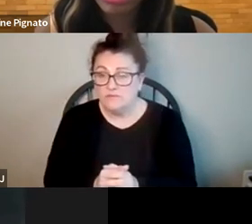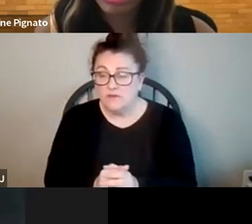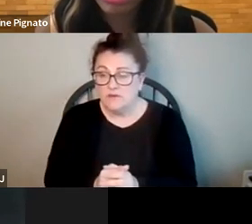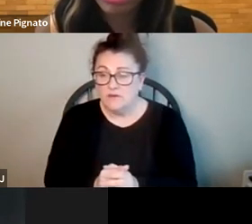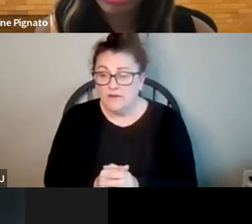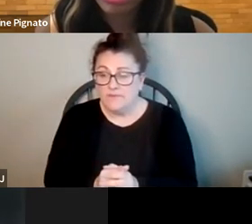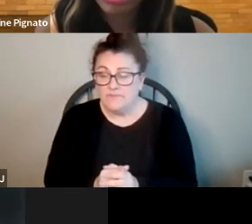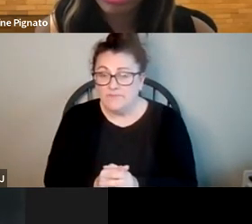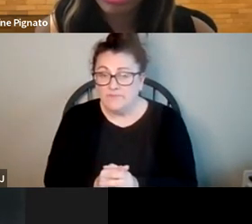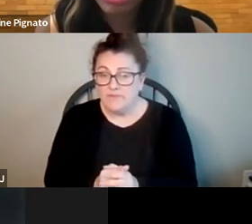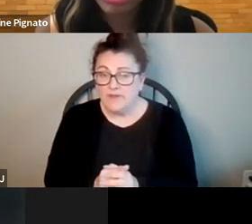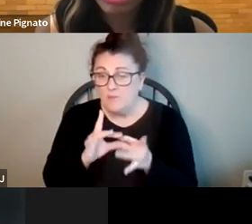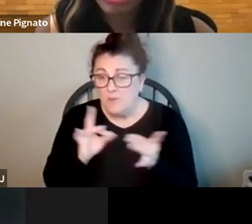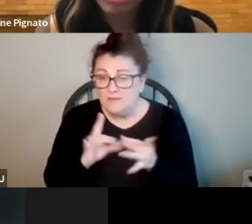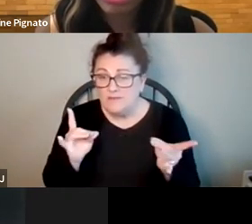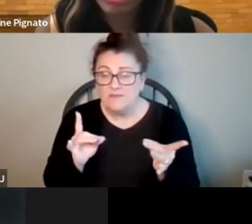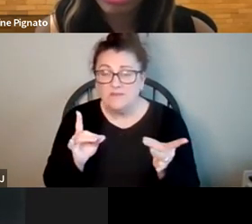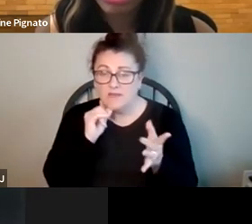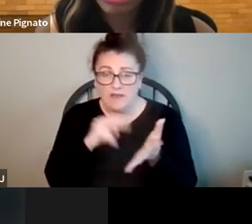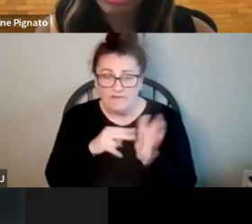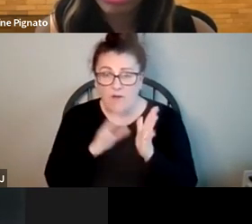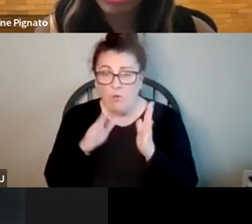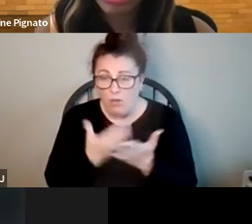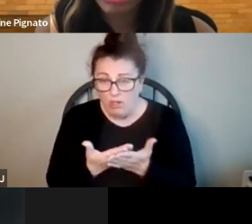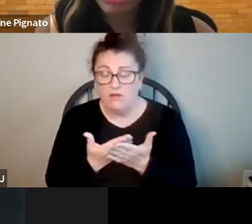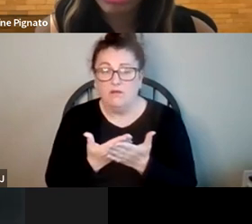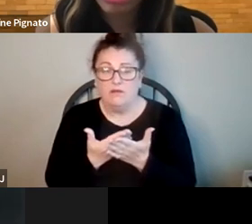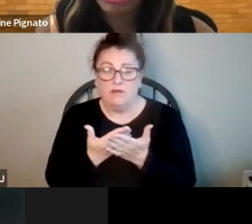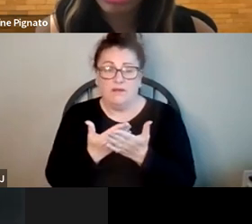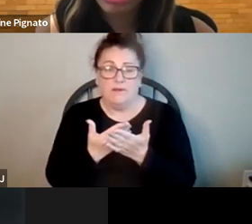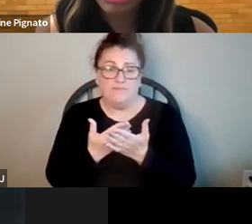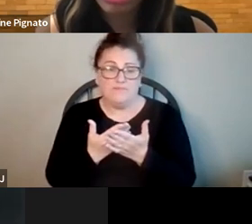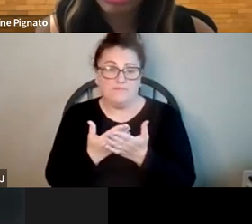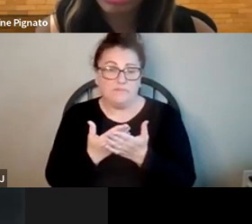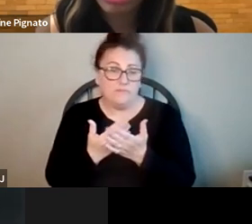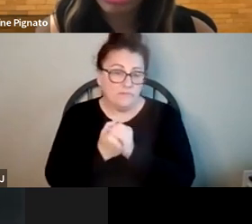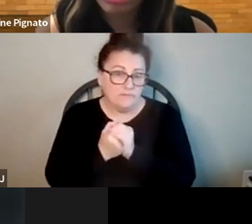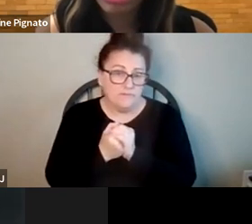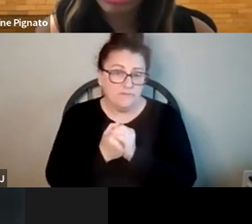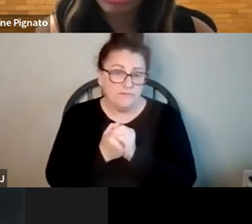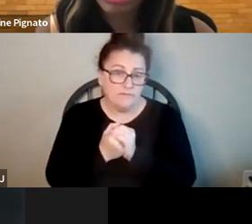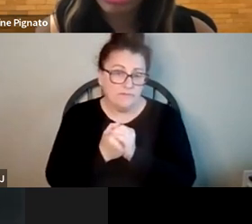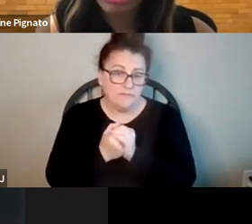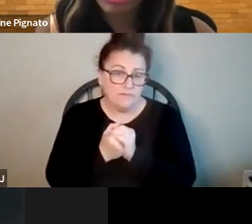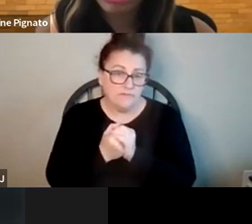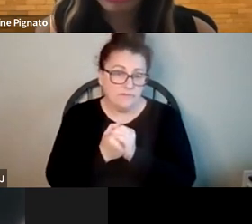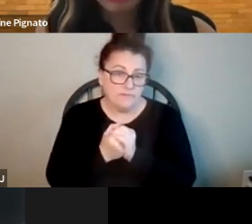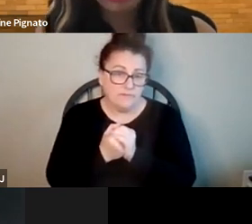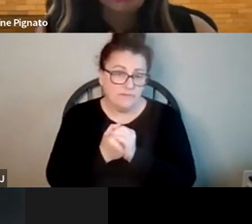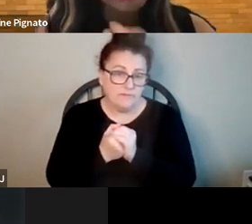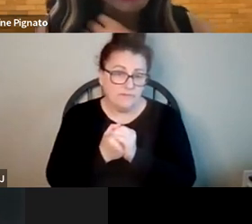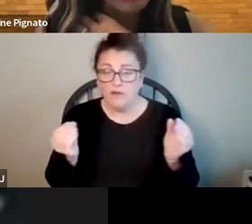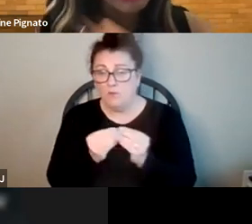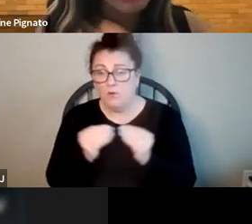And these are comments that are not to find fault. It's more of like, as I'm thinking of like, if this was, we had a dual board, there were more